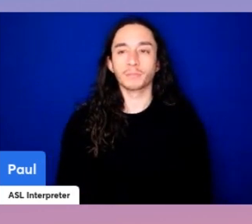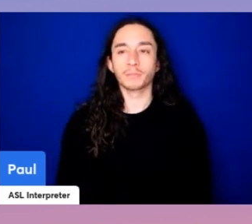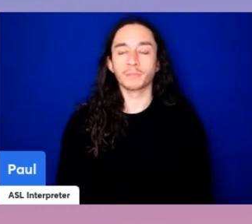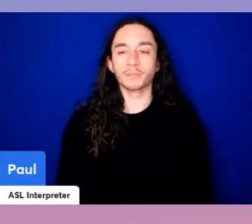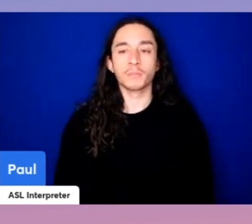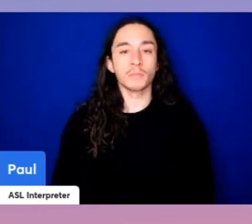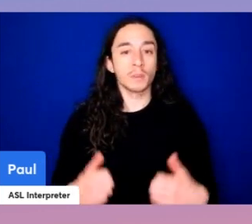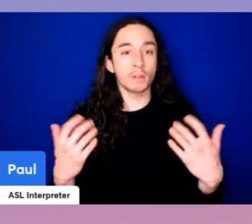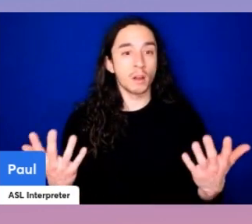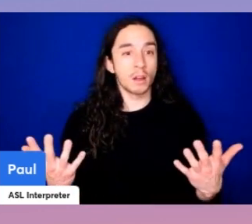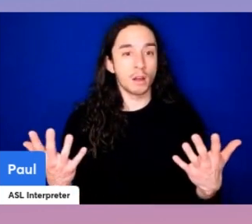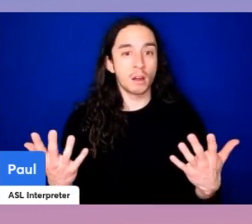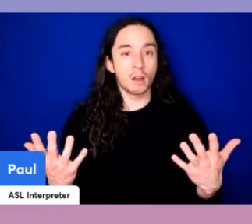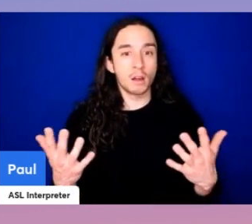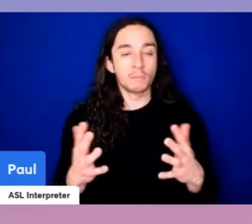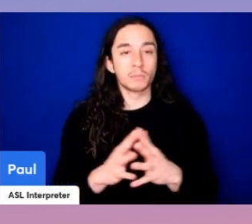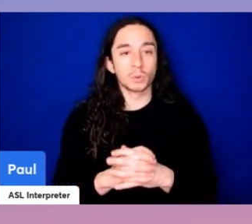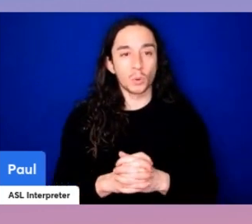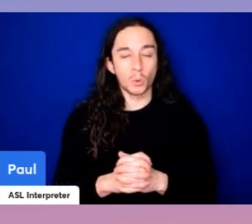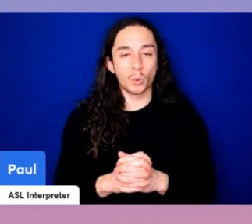And yeah, you also